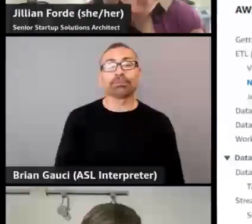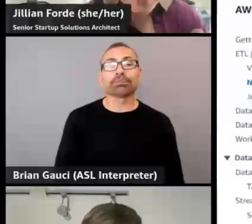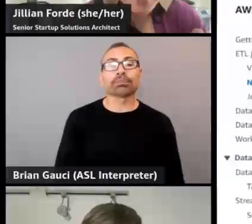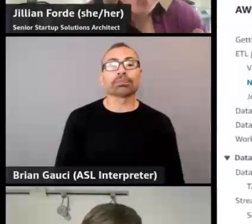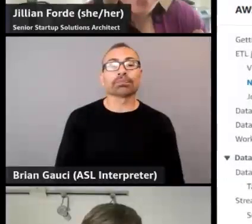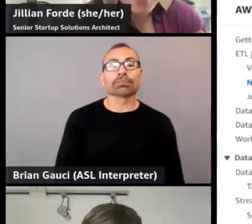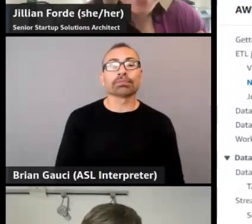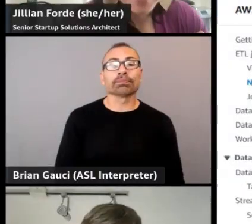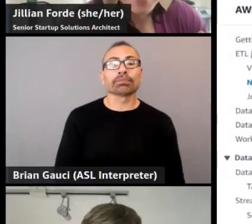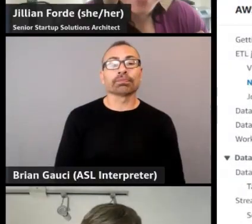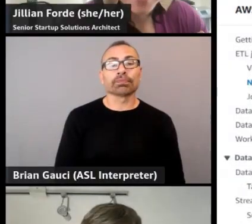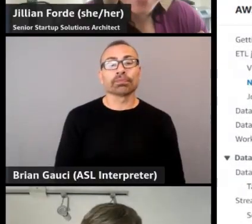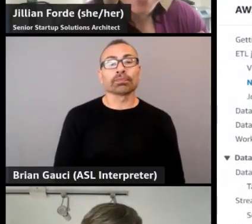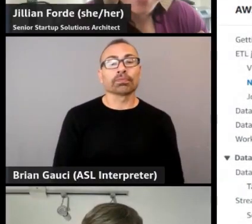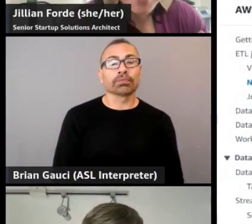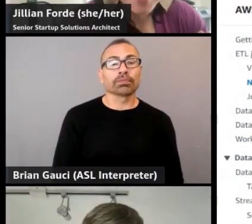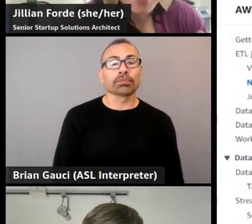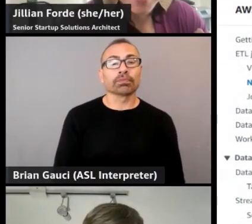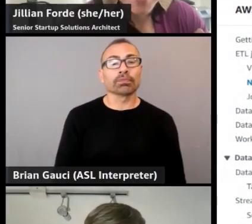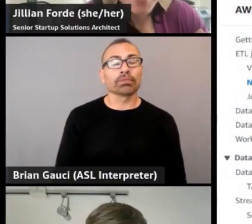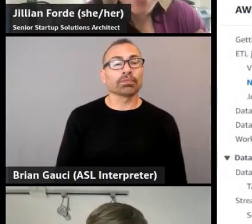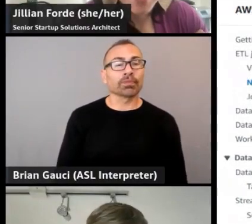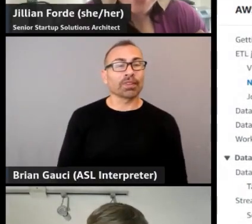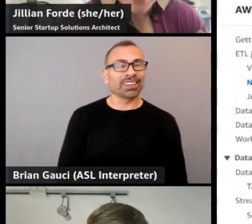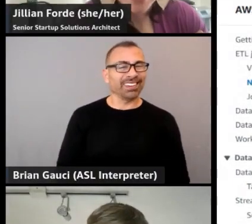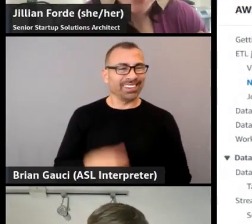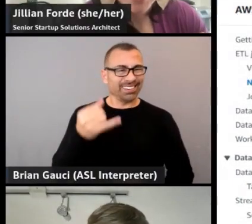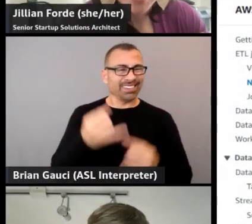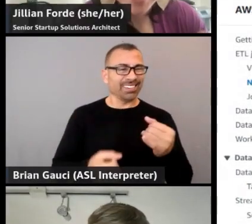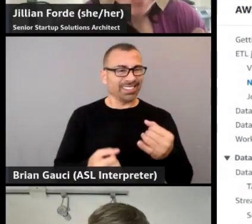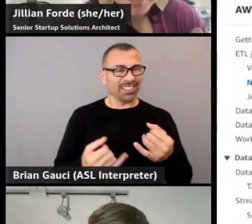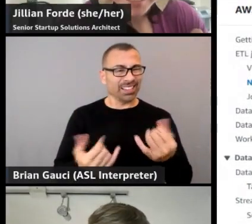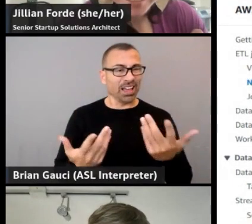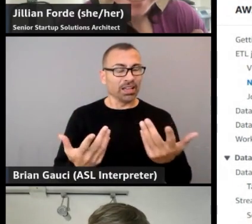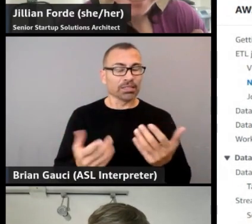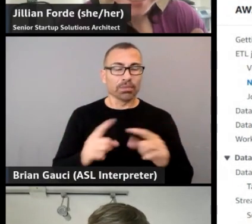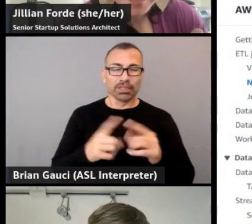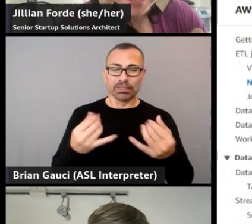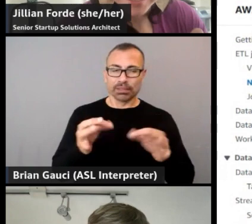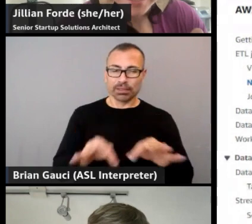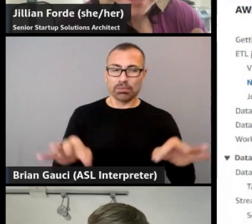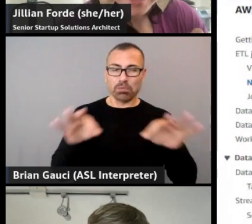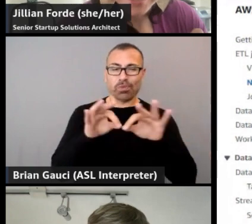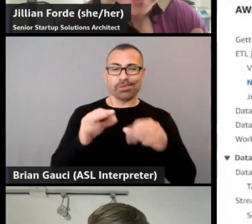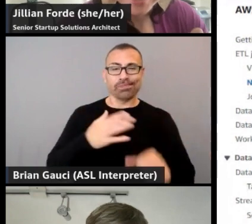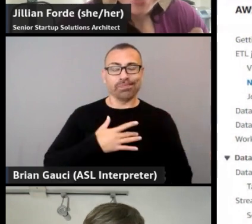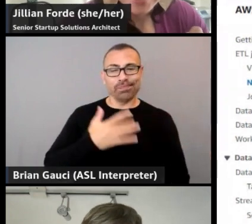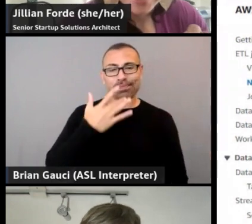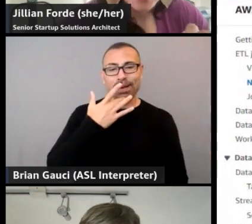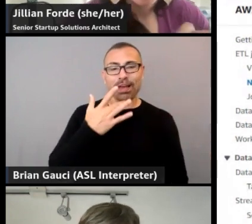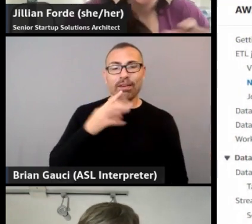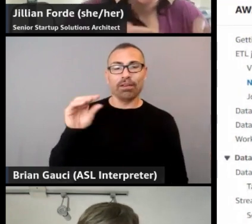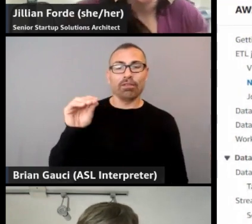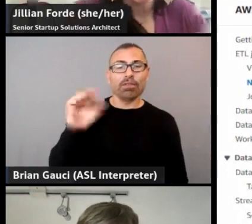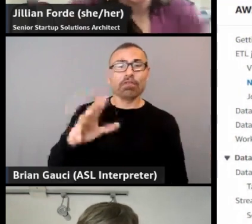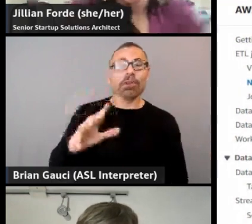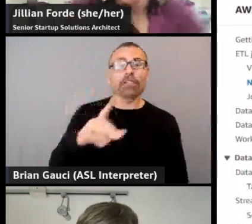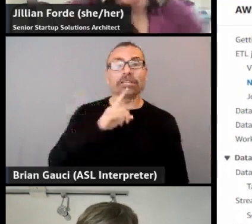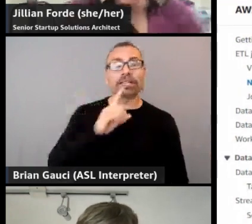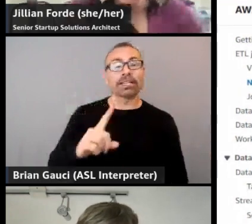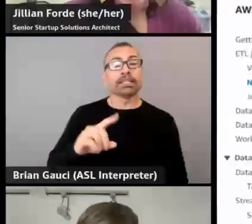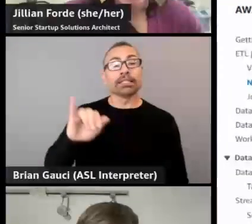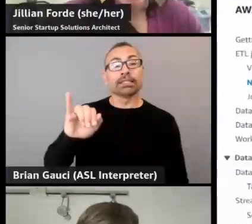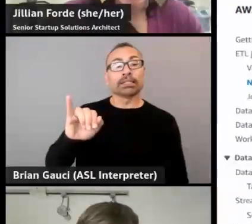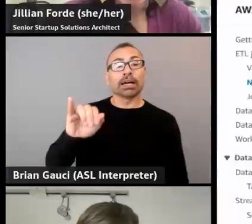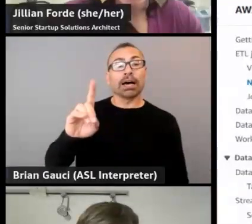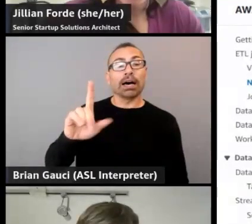And I think last but not least, my favorite magic is the idle timeout. This